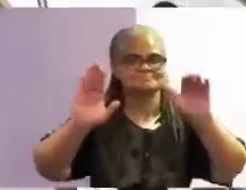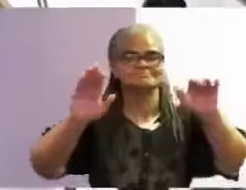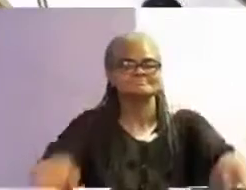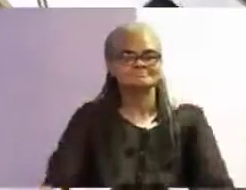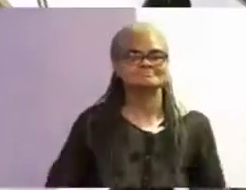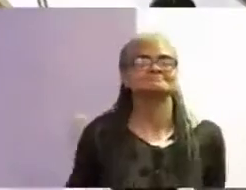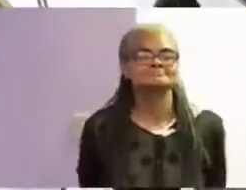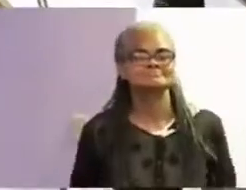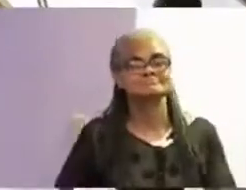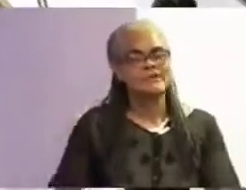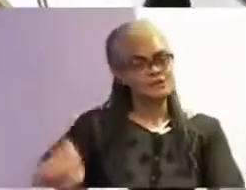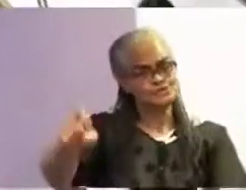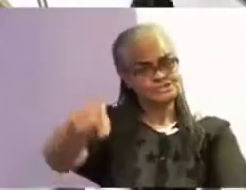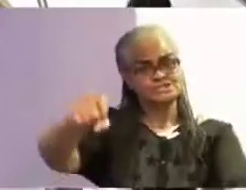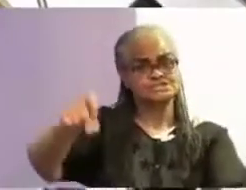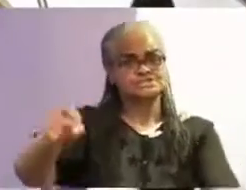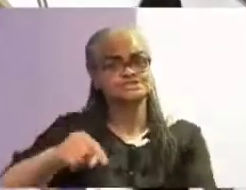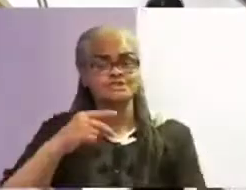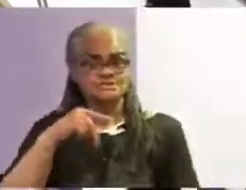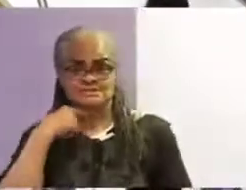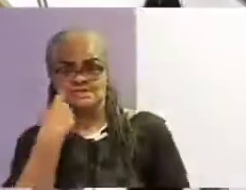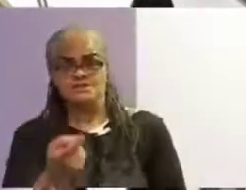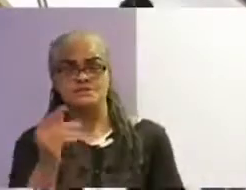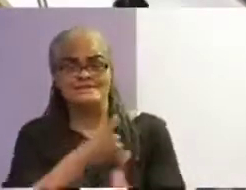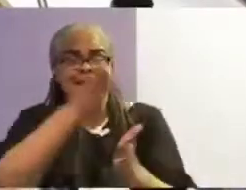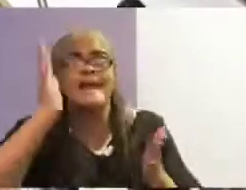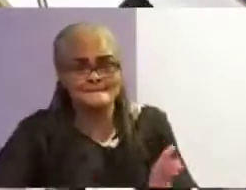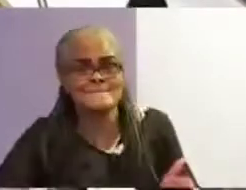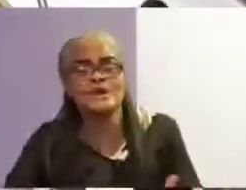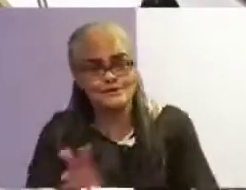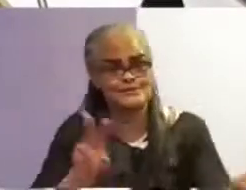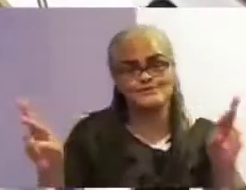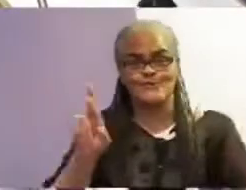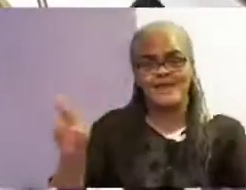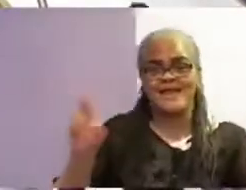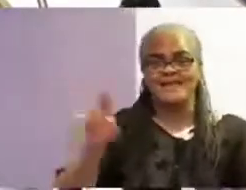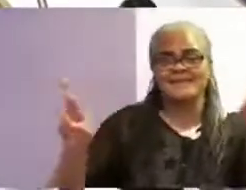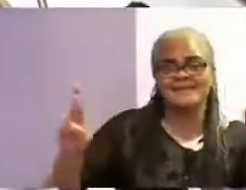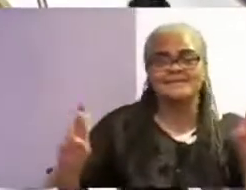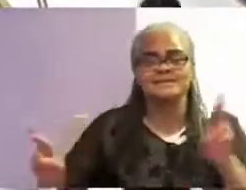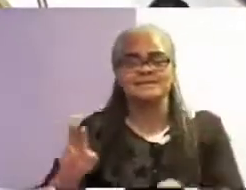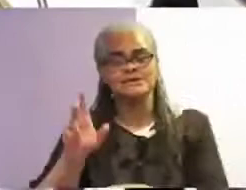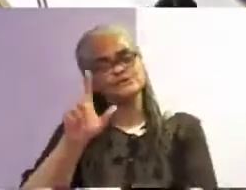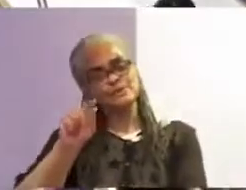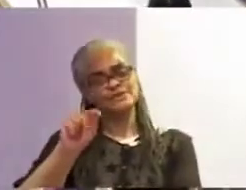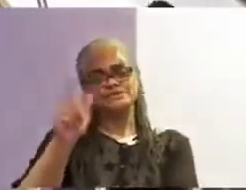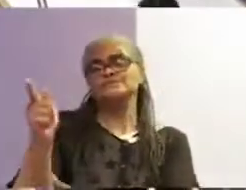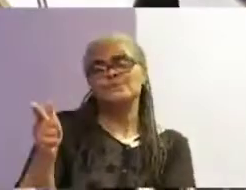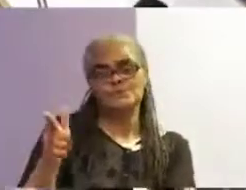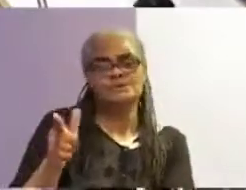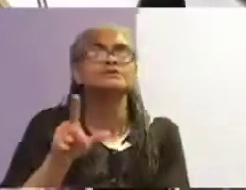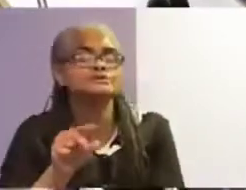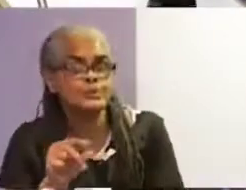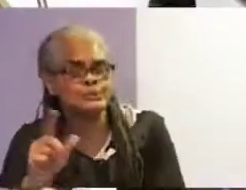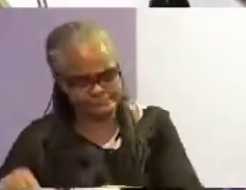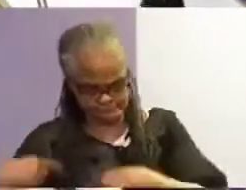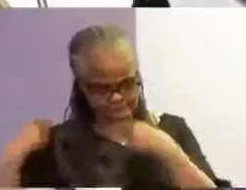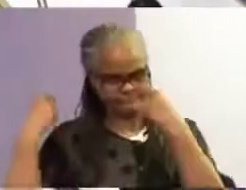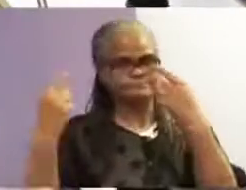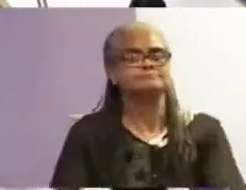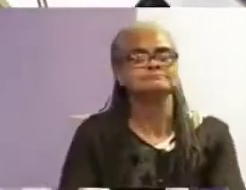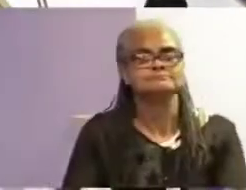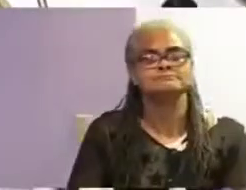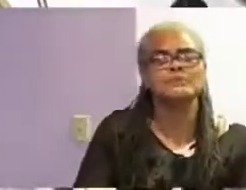Look at your neighbor, shout neighbor. This dance is for 2020. For